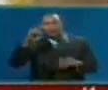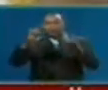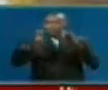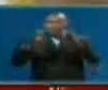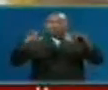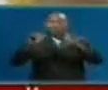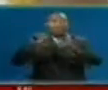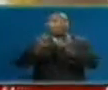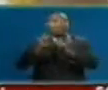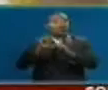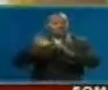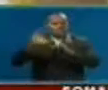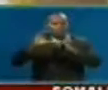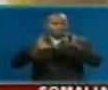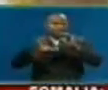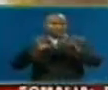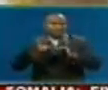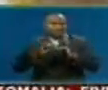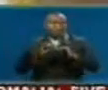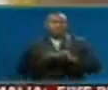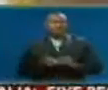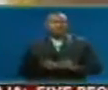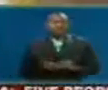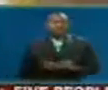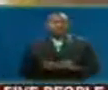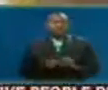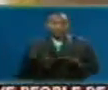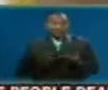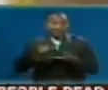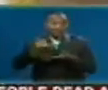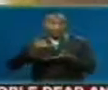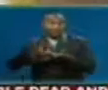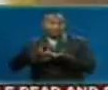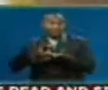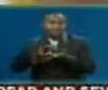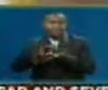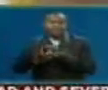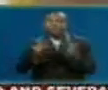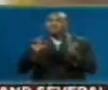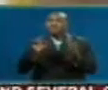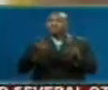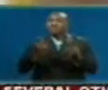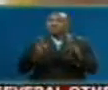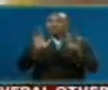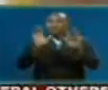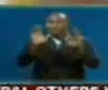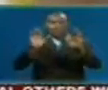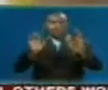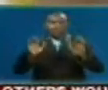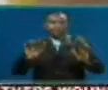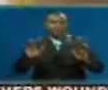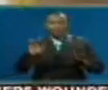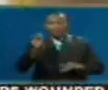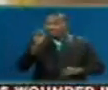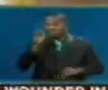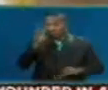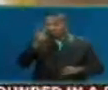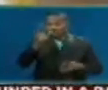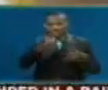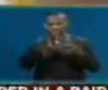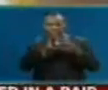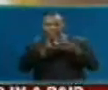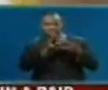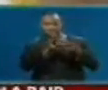one of this part of possibilities which creates, you know, the